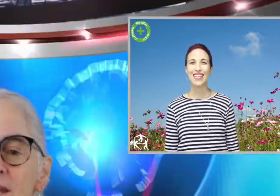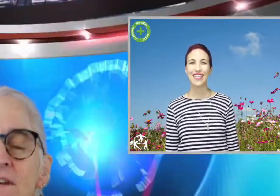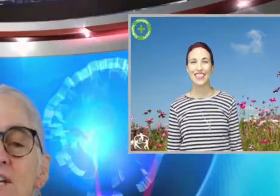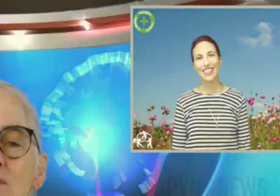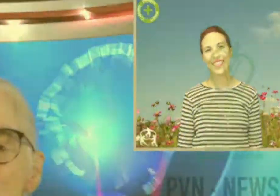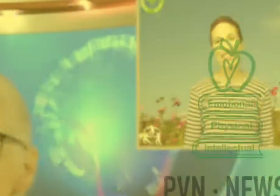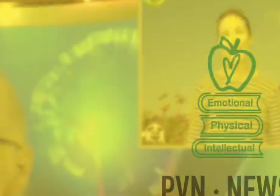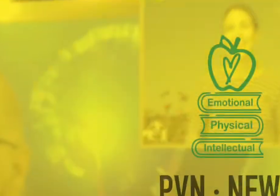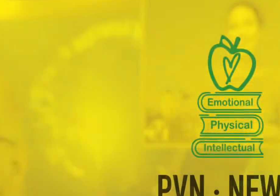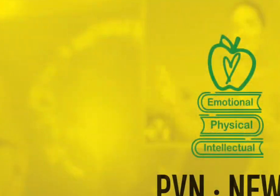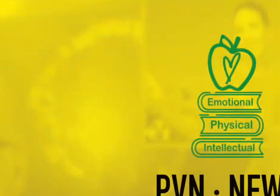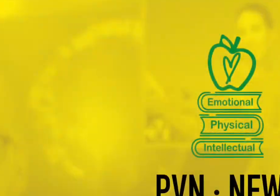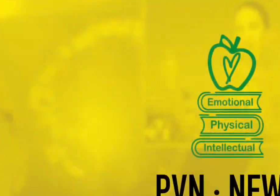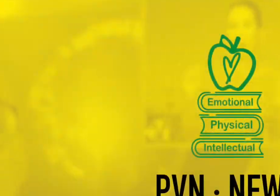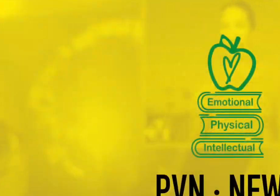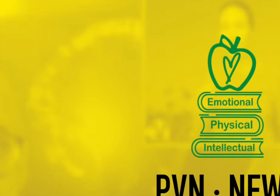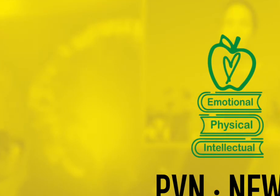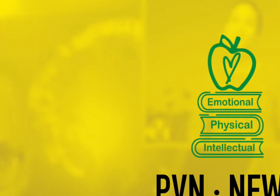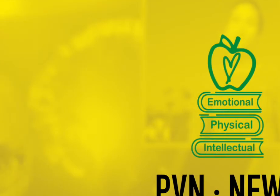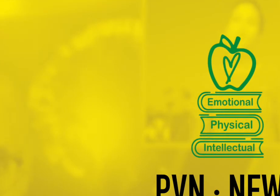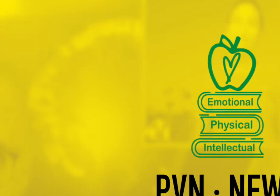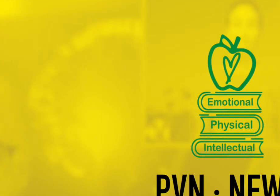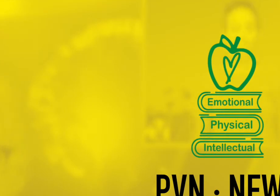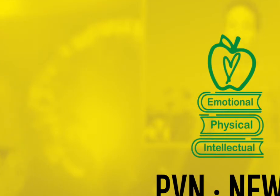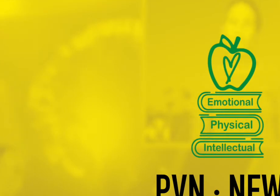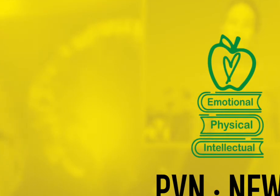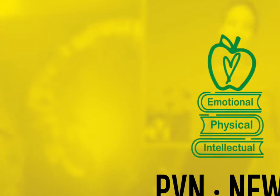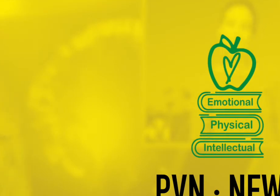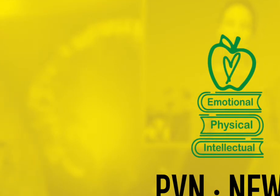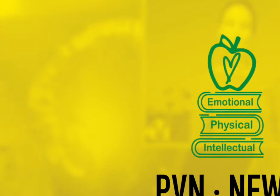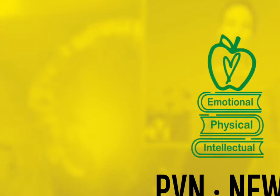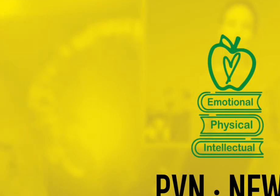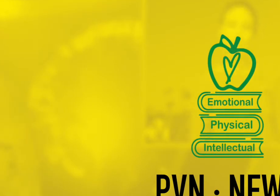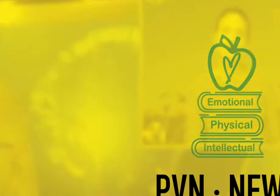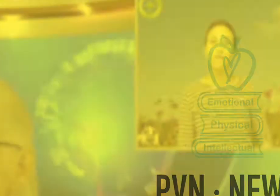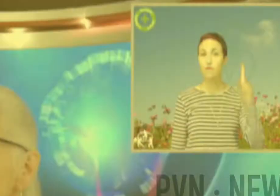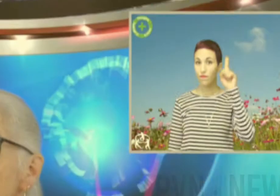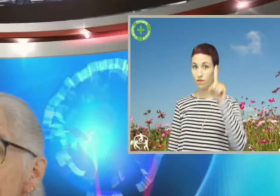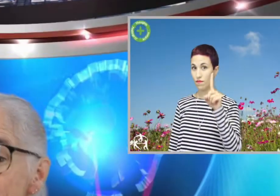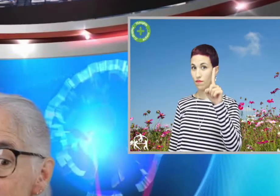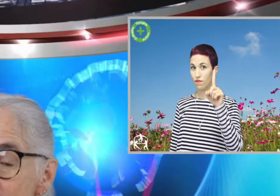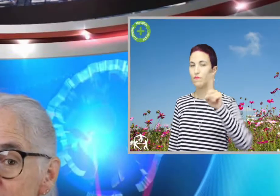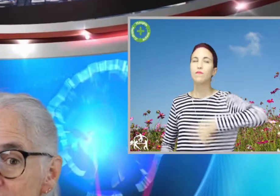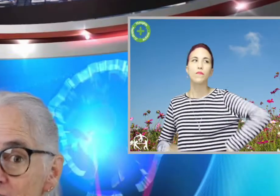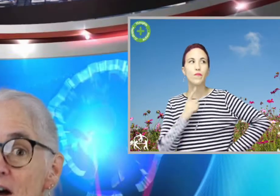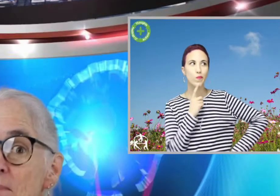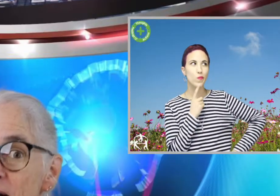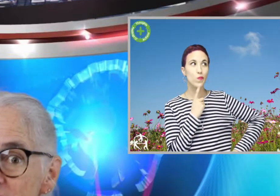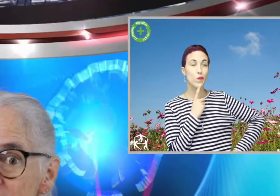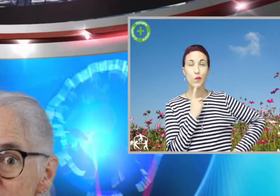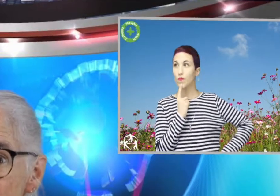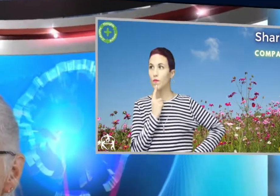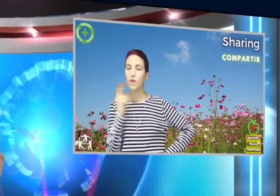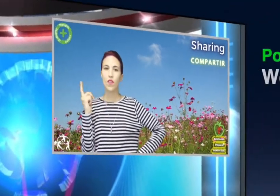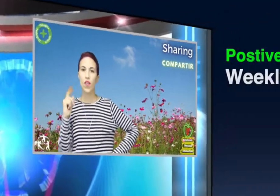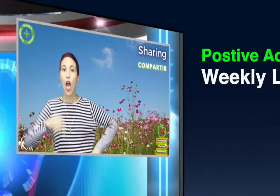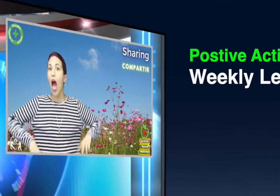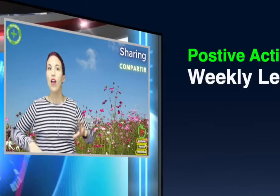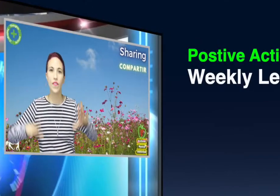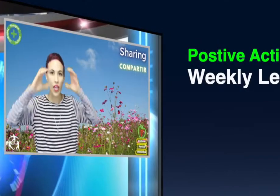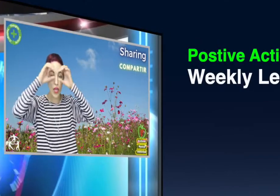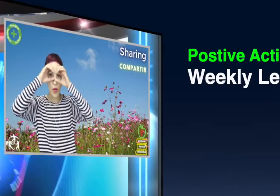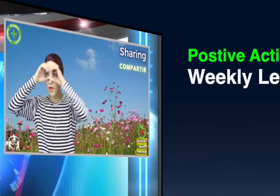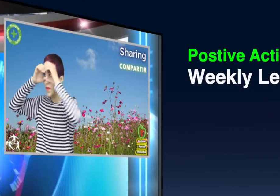for PVNnews.com. Here's what we're going to do today. First, we have a positive action